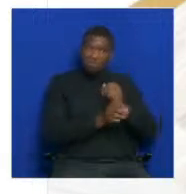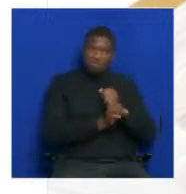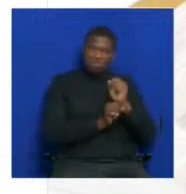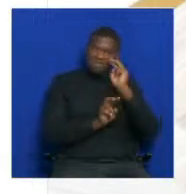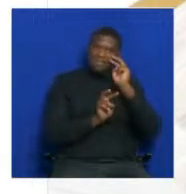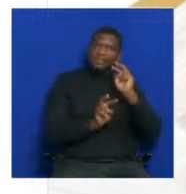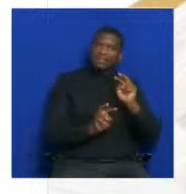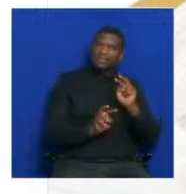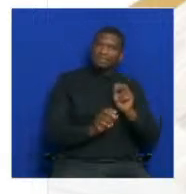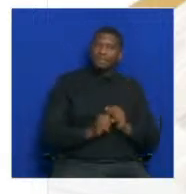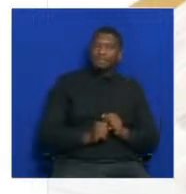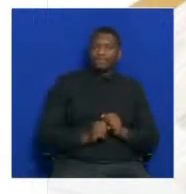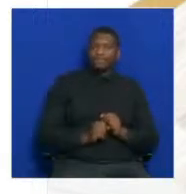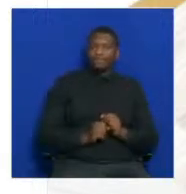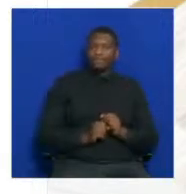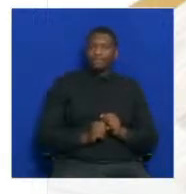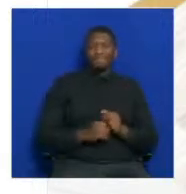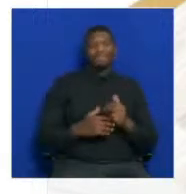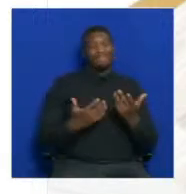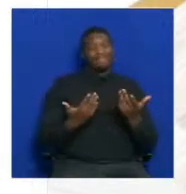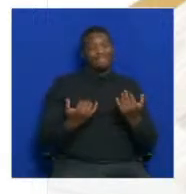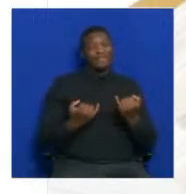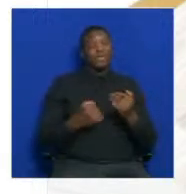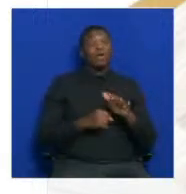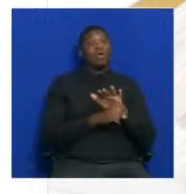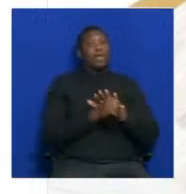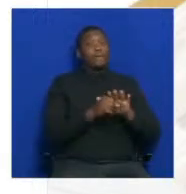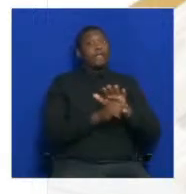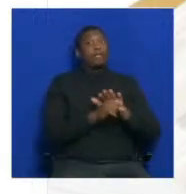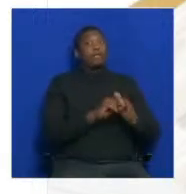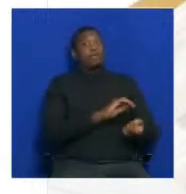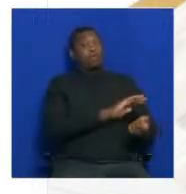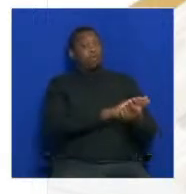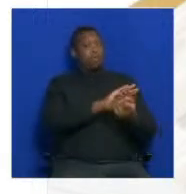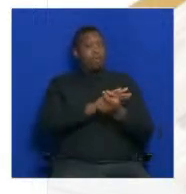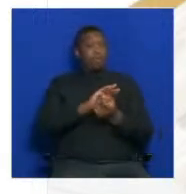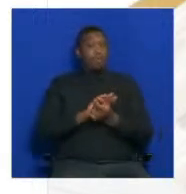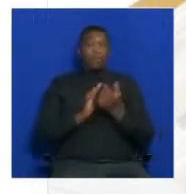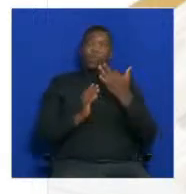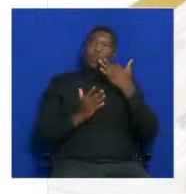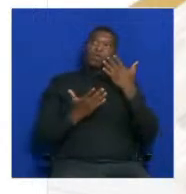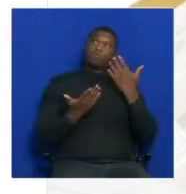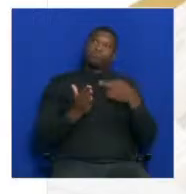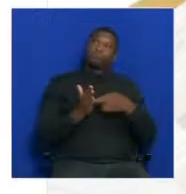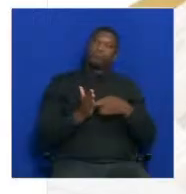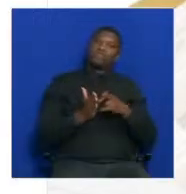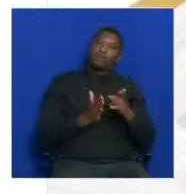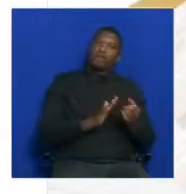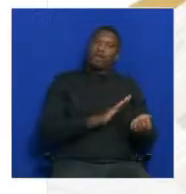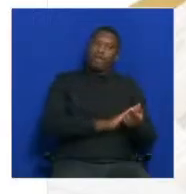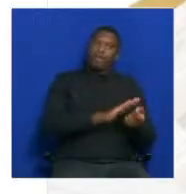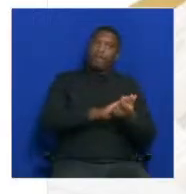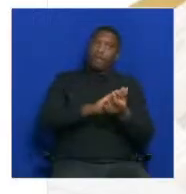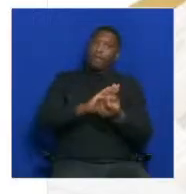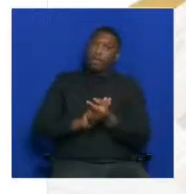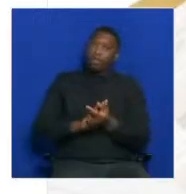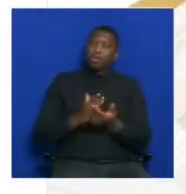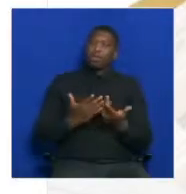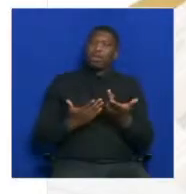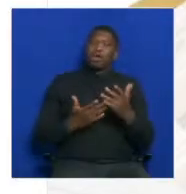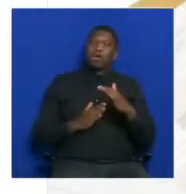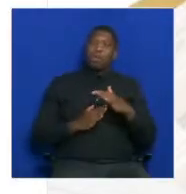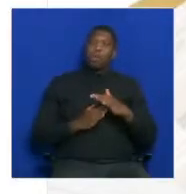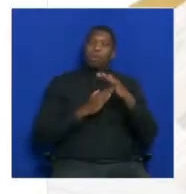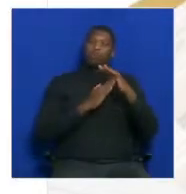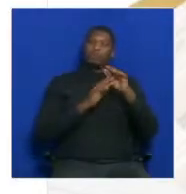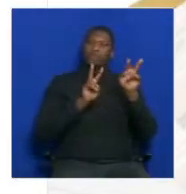By way of context, on referrals generally, historically, most of our matters flowed